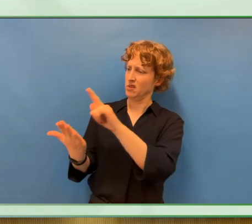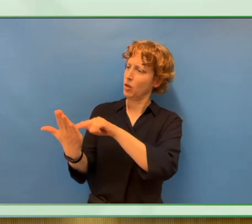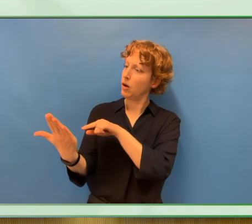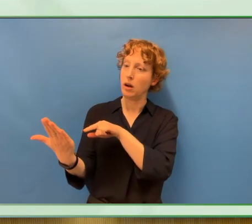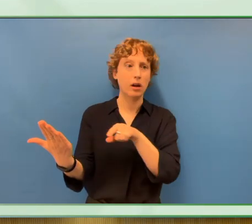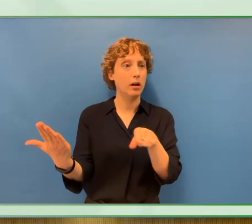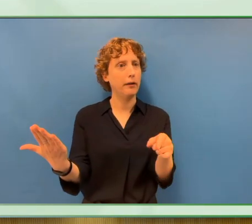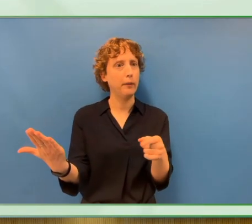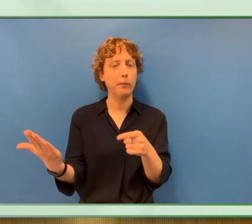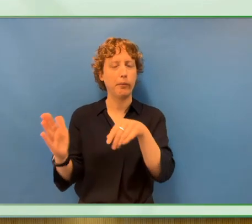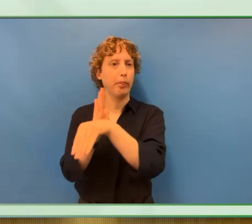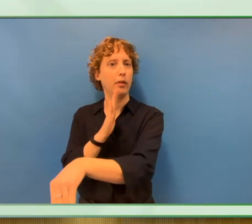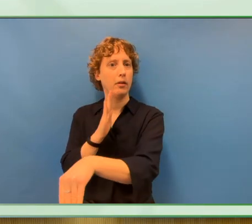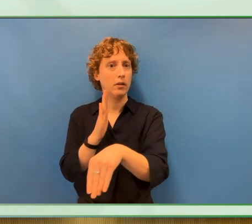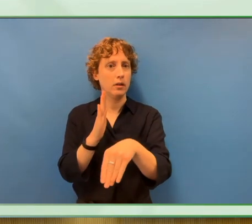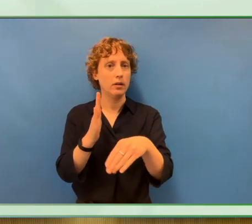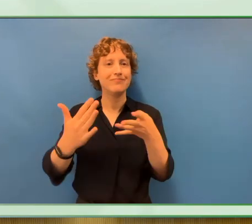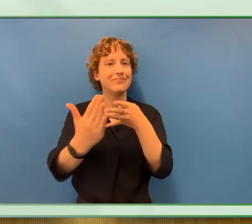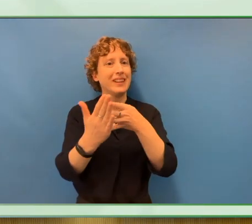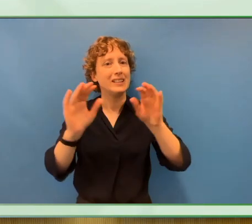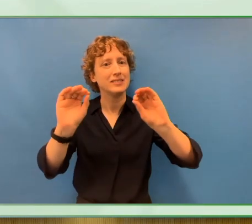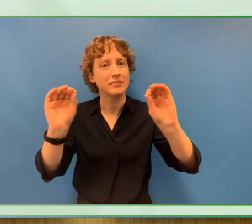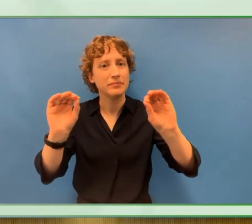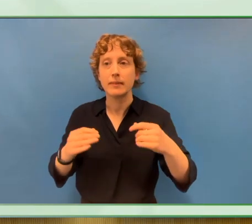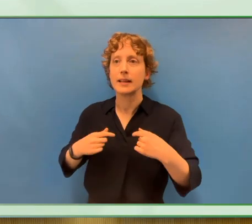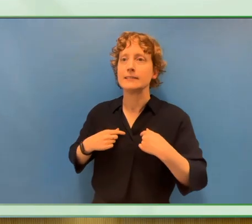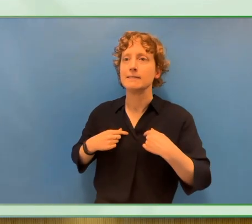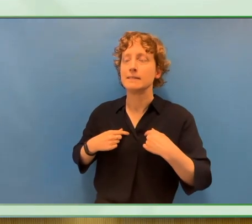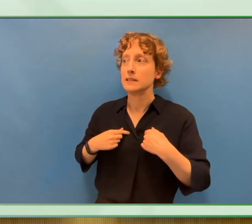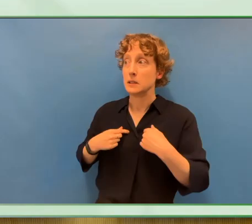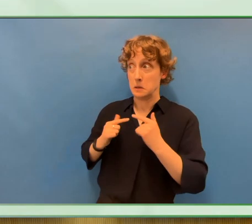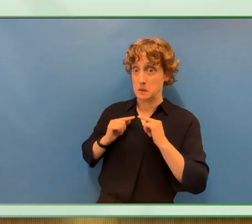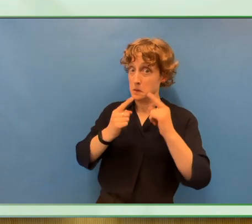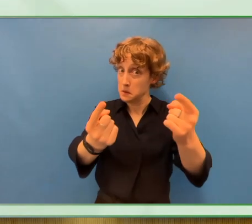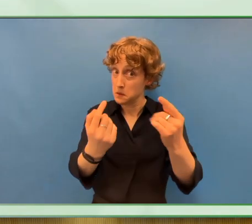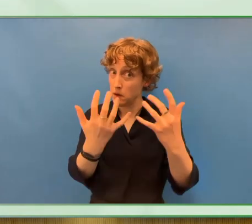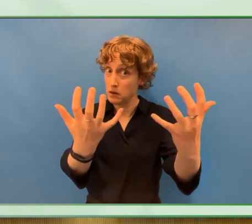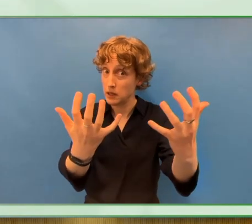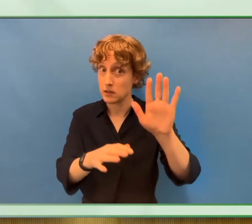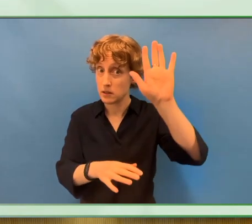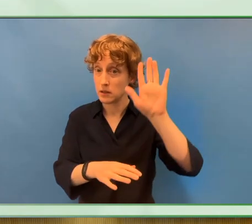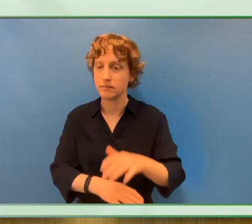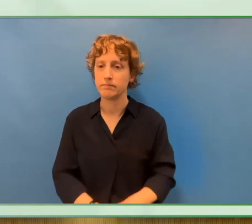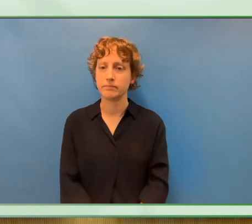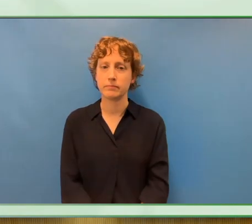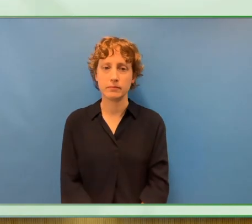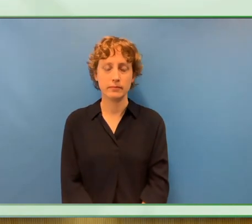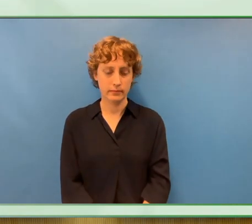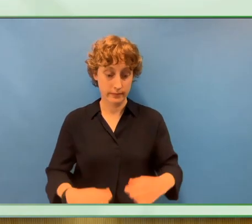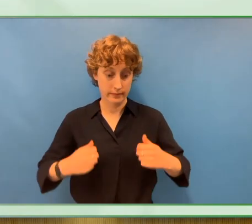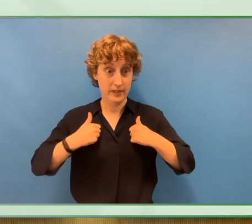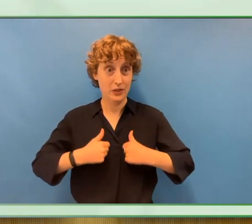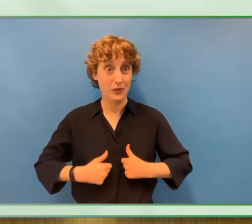Right. I'm tempted to ask people to comment, but I want the audience. You wanted to come in there, did you? Someone wearing the pink sweater? Yeah, it's